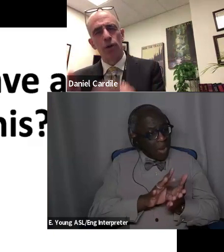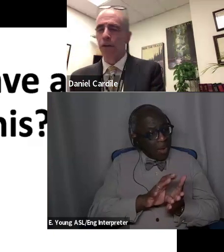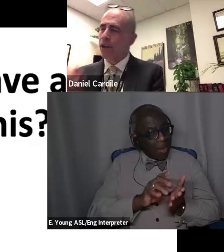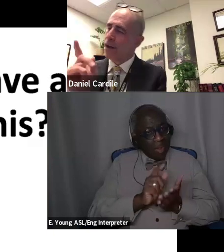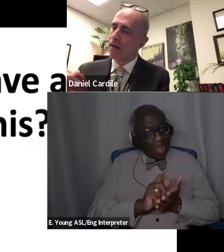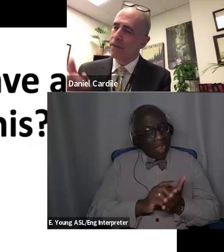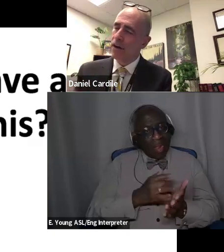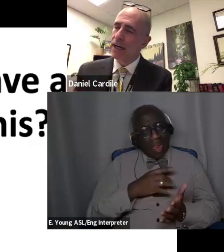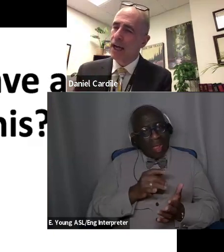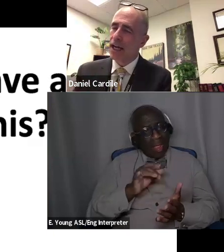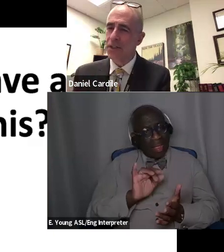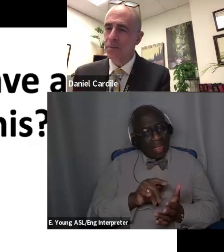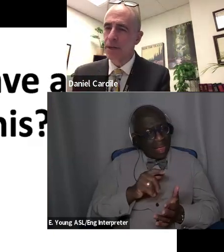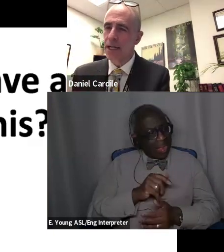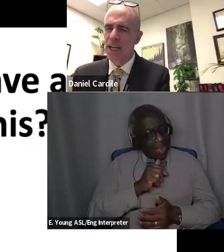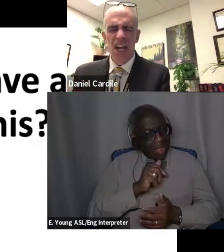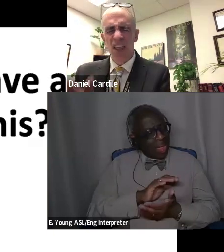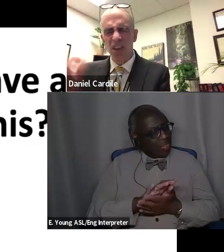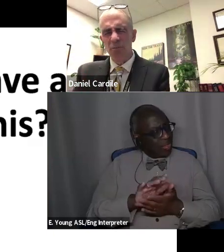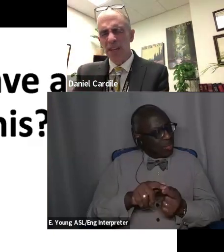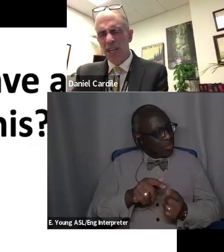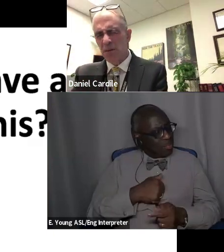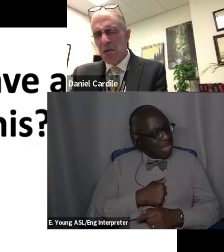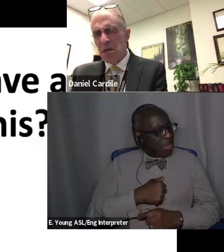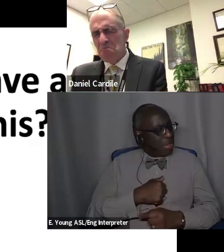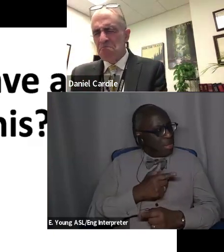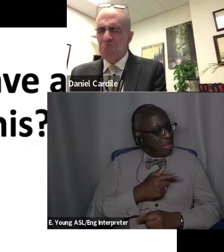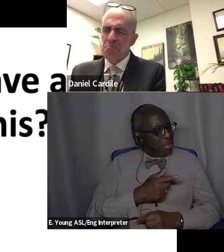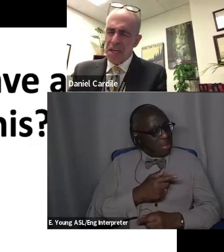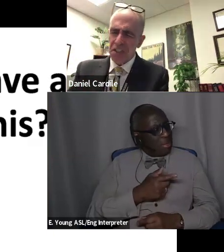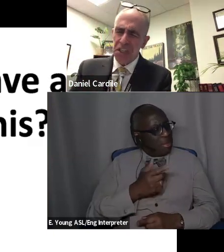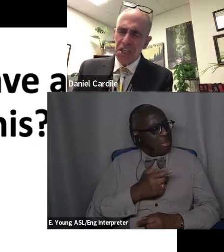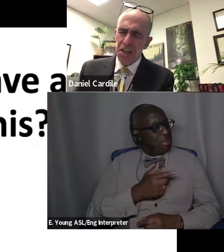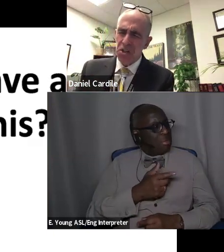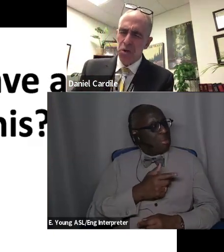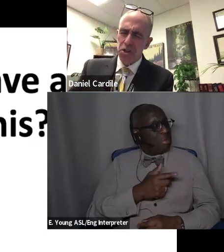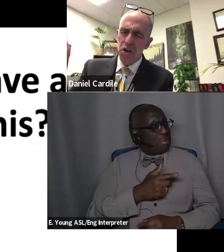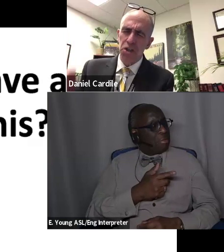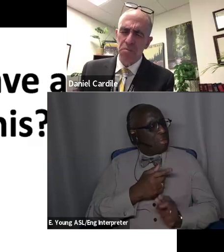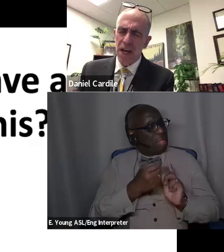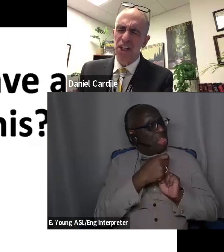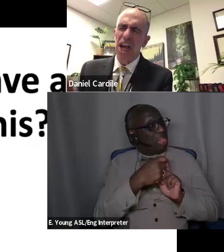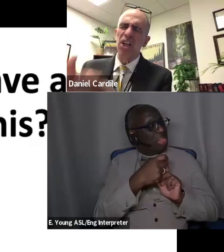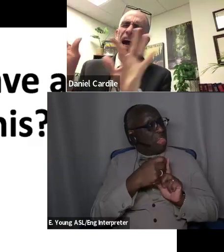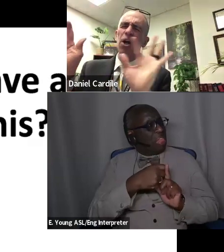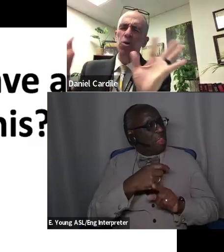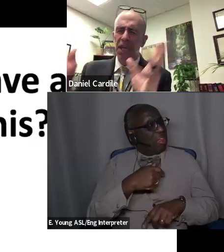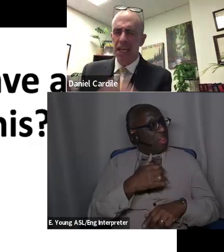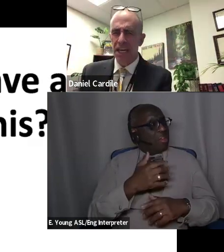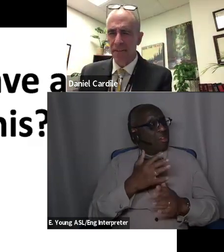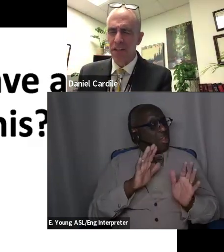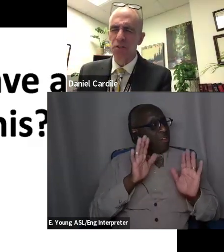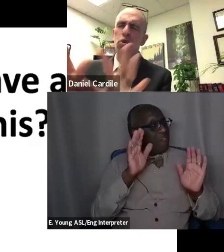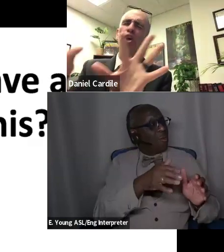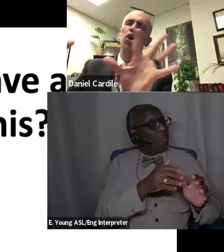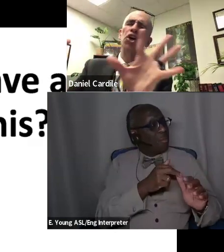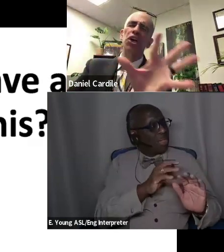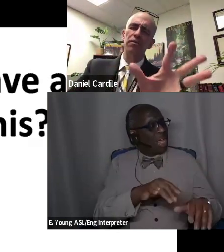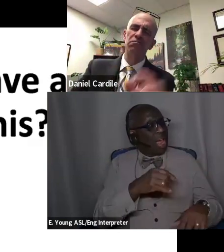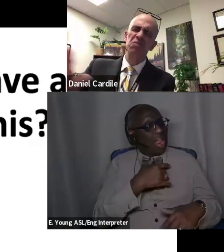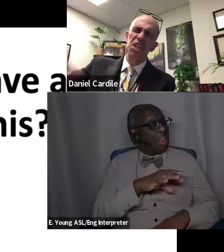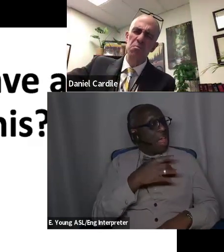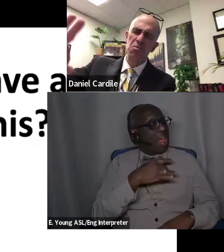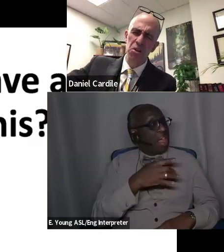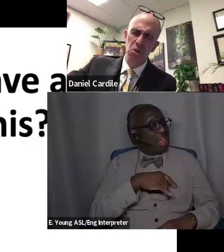like that lawyer. They're not very nice to me. They're being pesky. They just want to talk to my child. I don't like any of this. We're